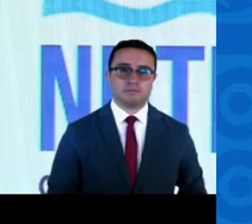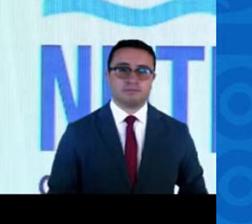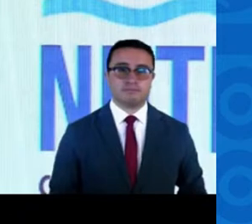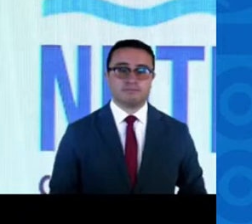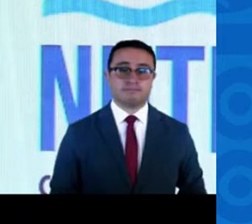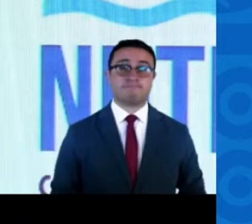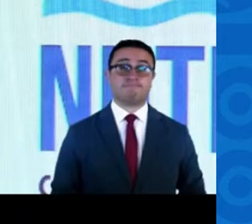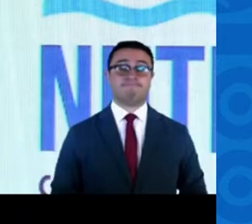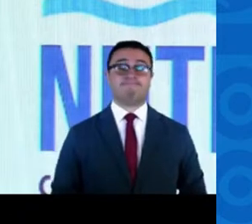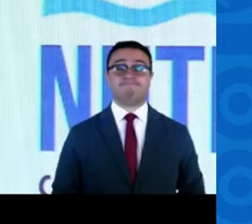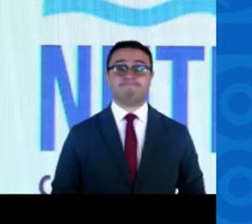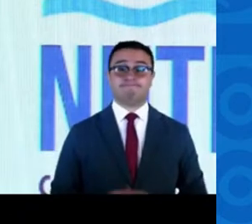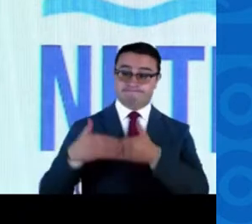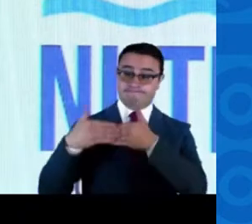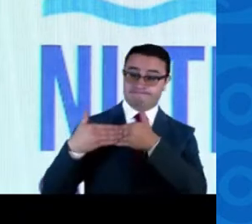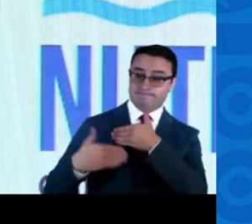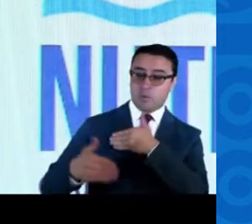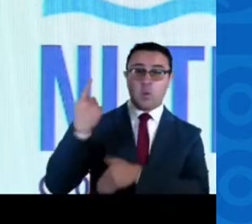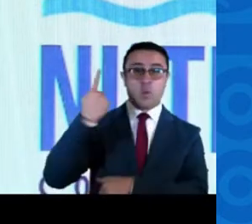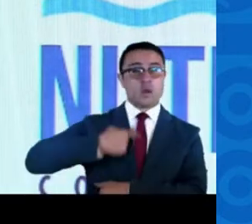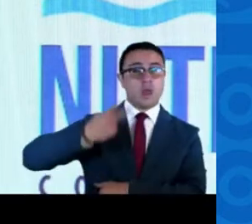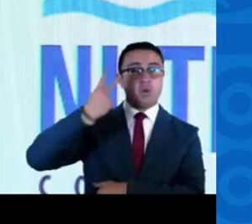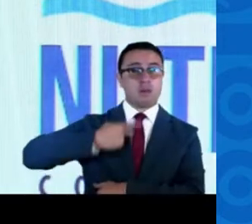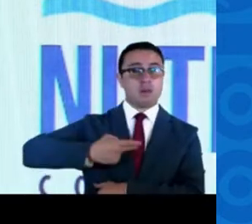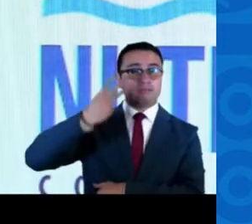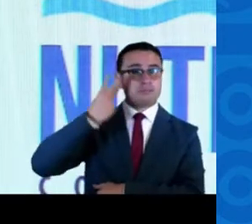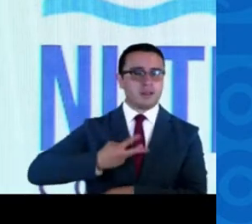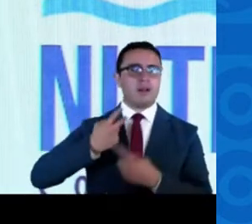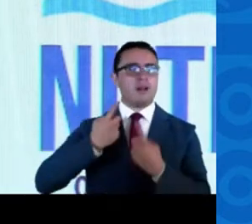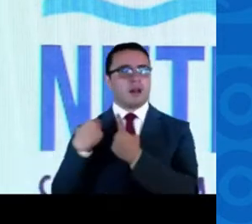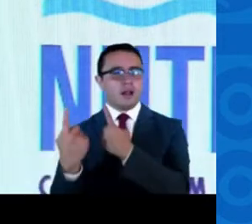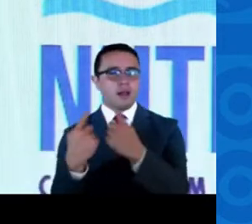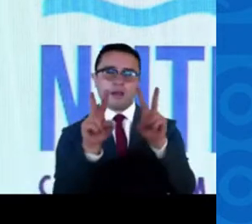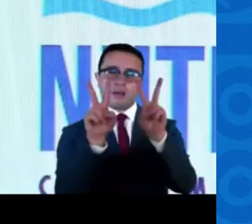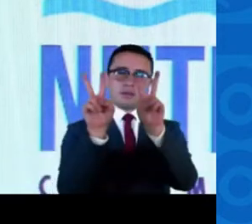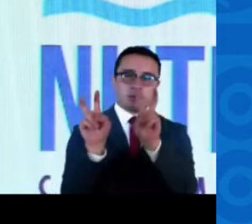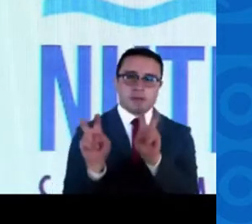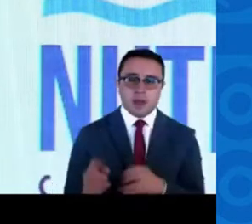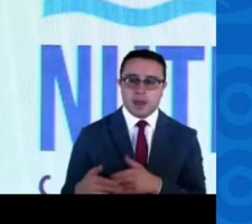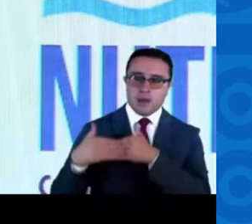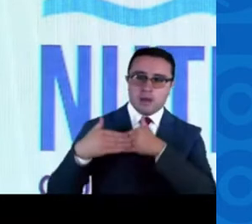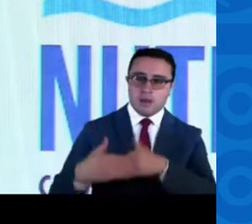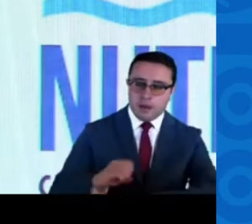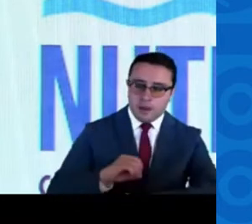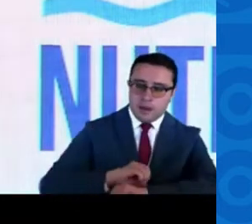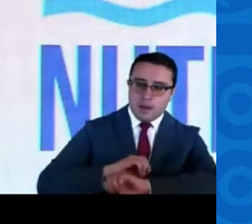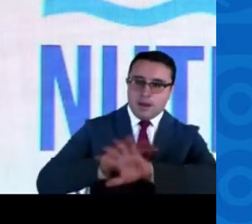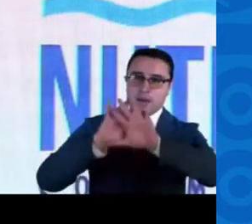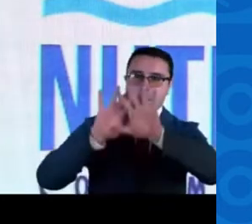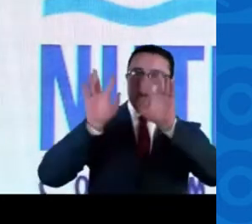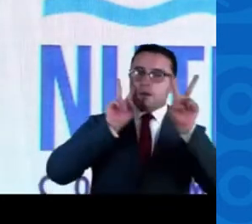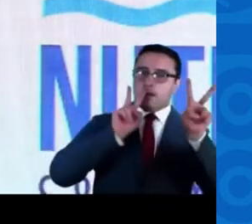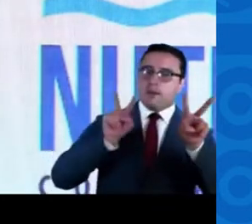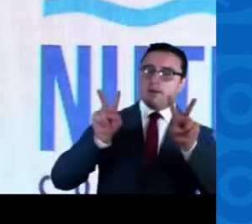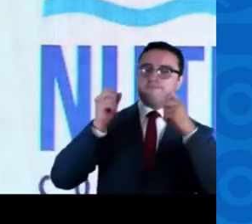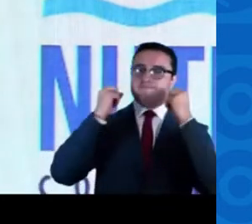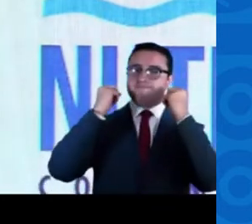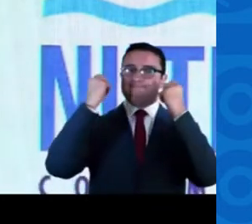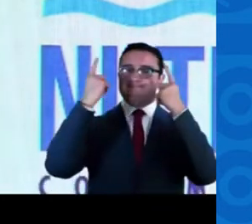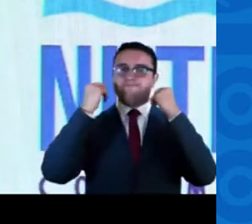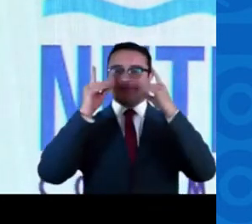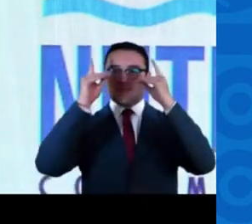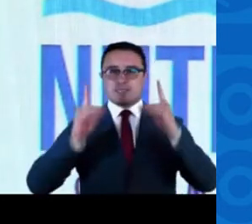America. We hope that the developments that will be discussed during the coming days will give us more light in